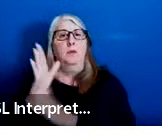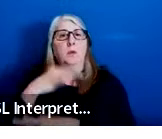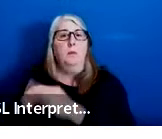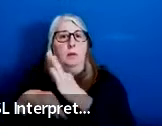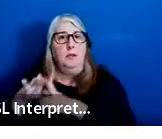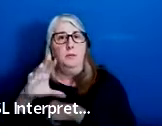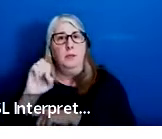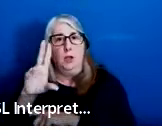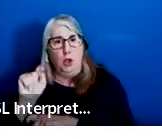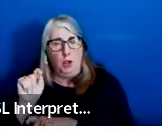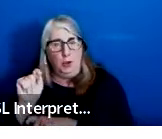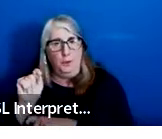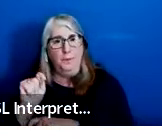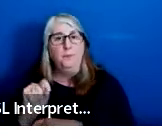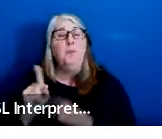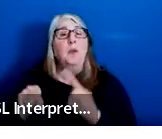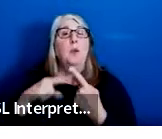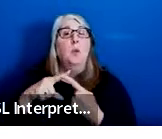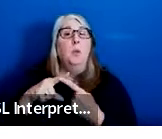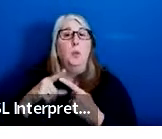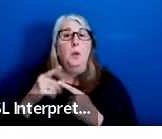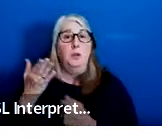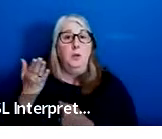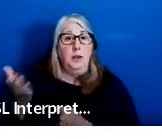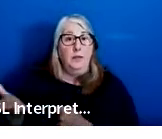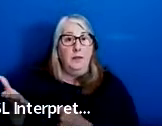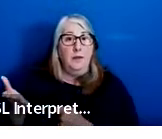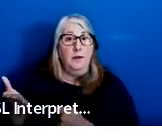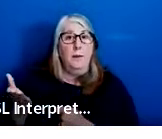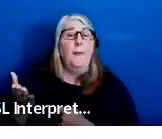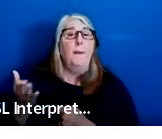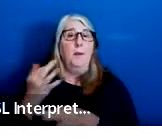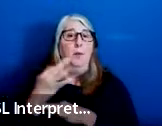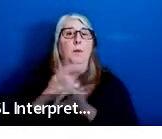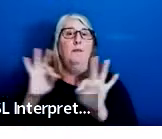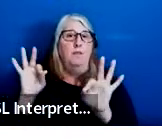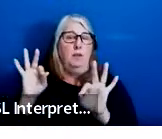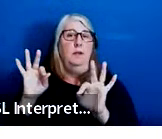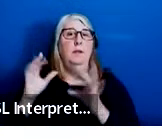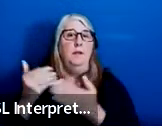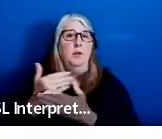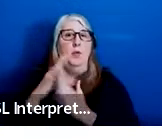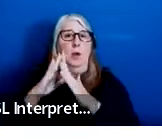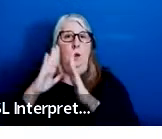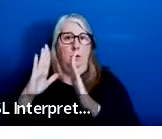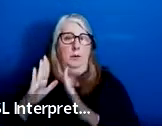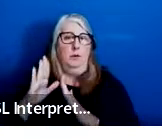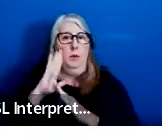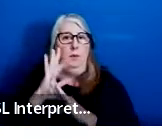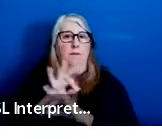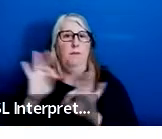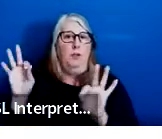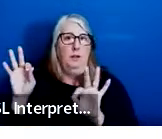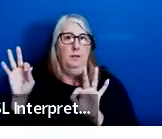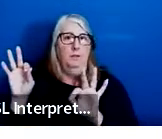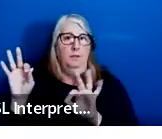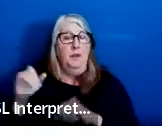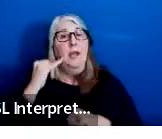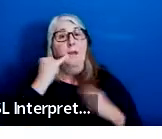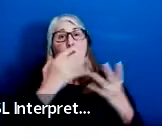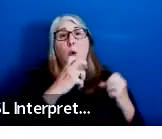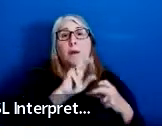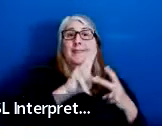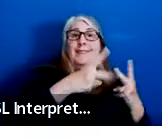carts. And when you get to residence, if they're not there, they're provided free of charge. So you don't get charged like as if you were ordering an additional